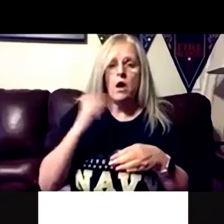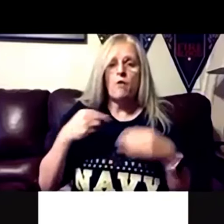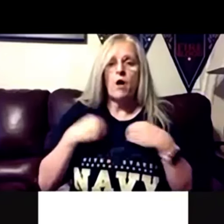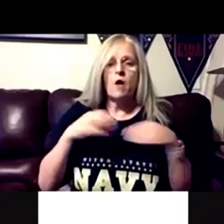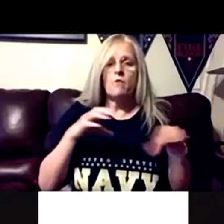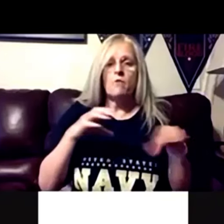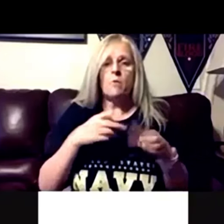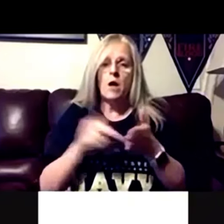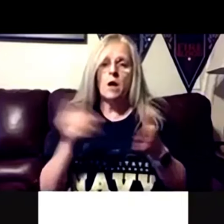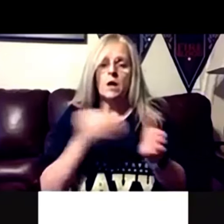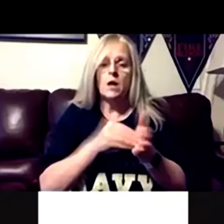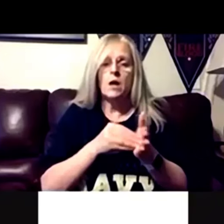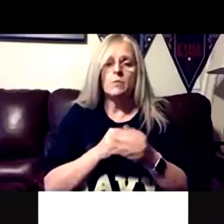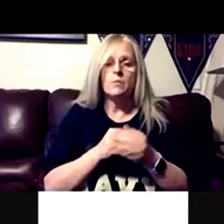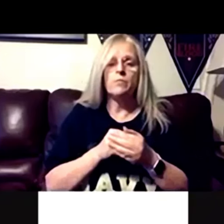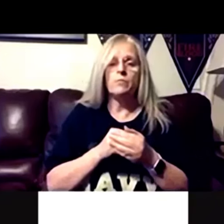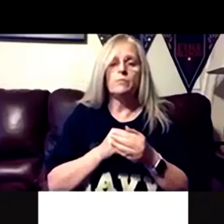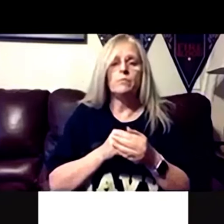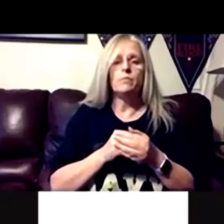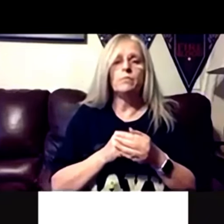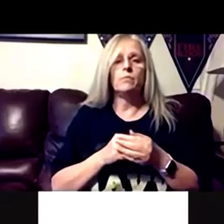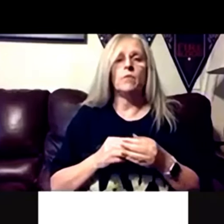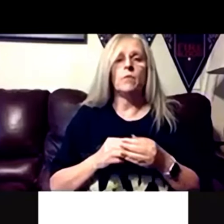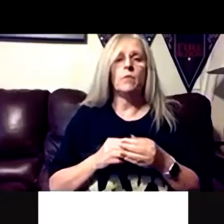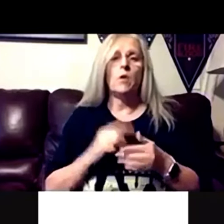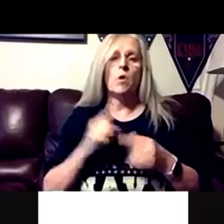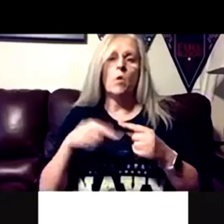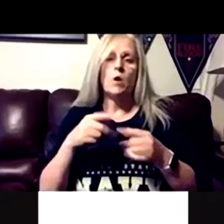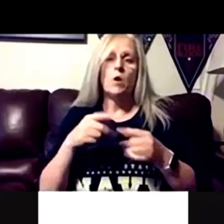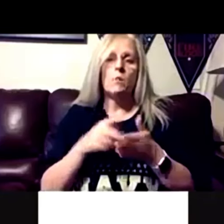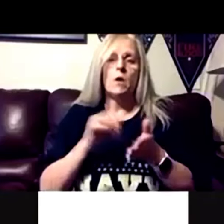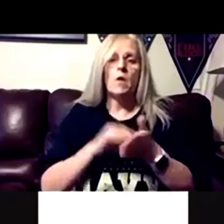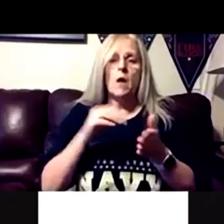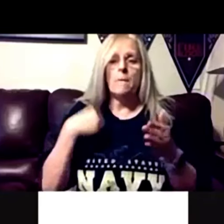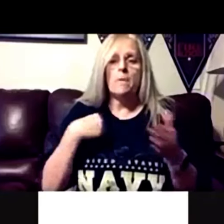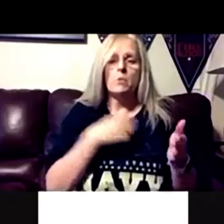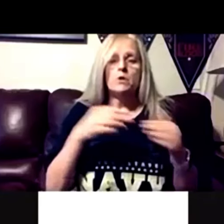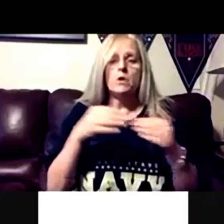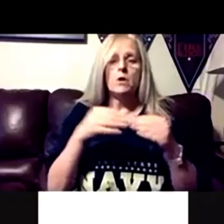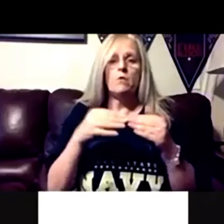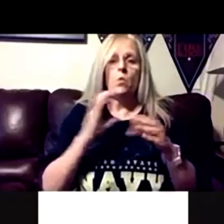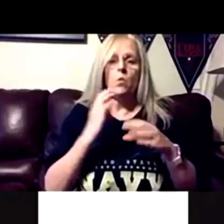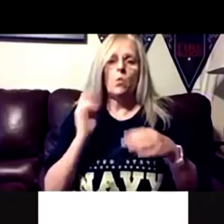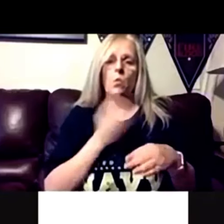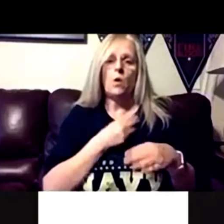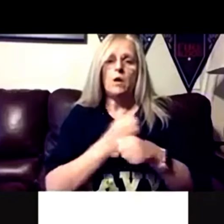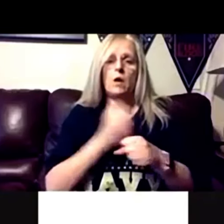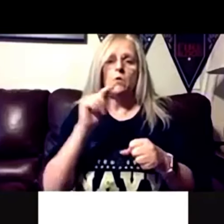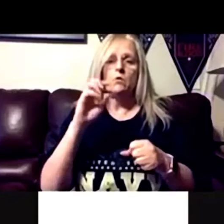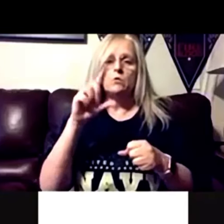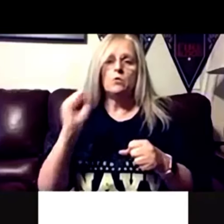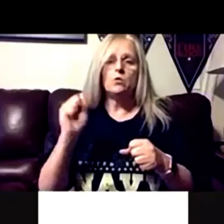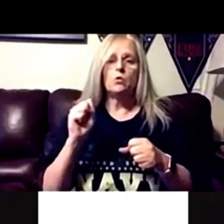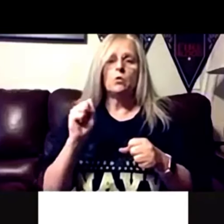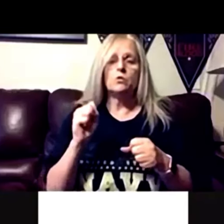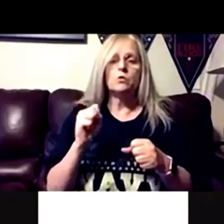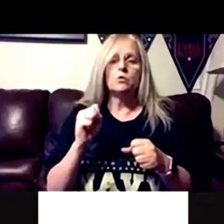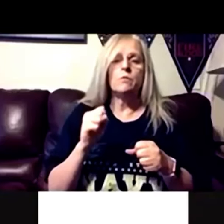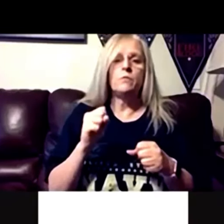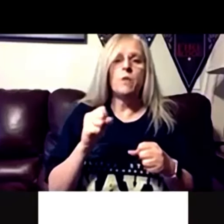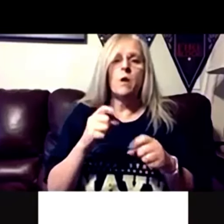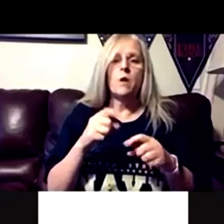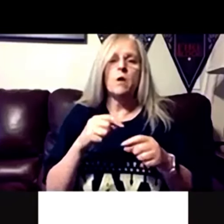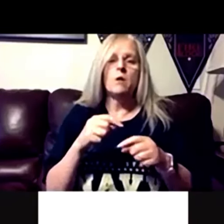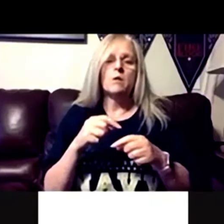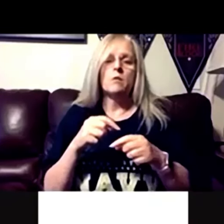again. We are literally, when we pay that membership level, we get the tools of ONPASSIVE, but we're also outsourcing to